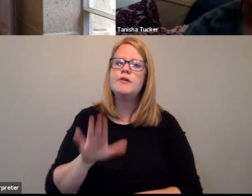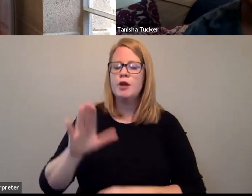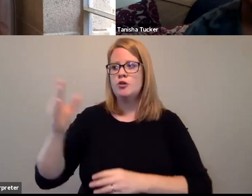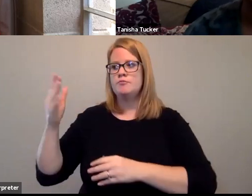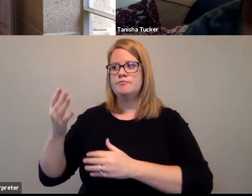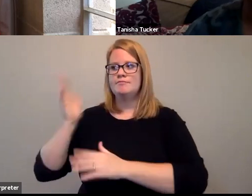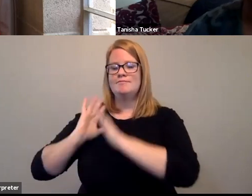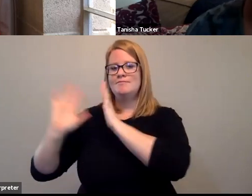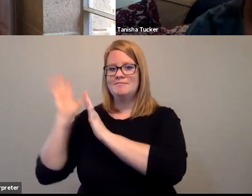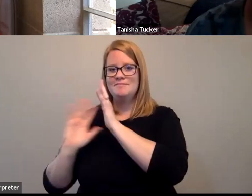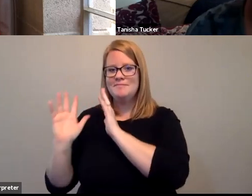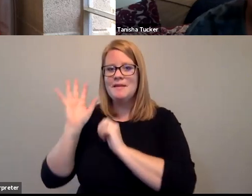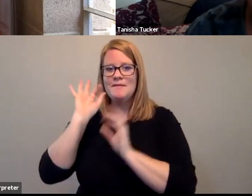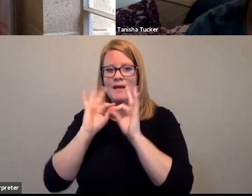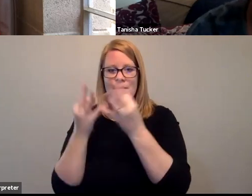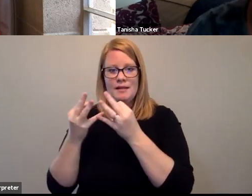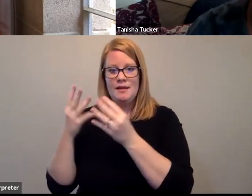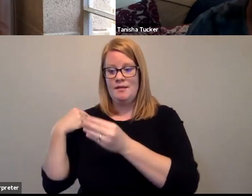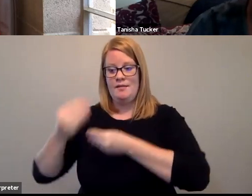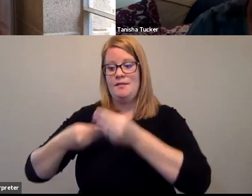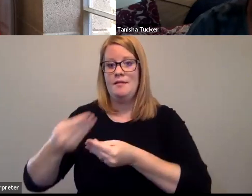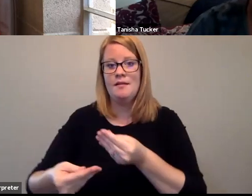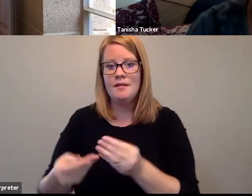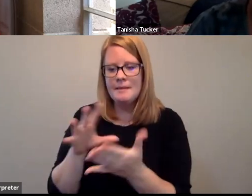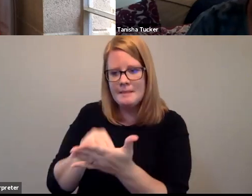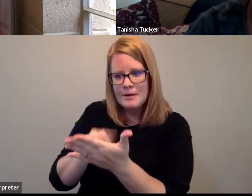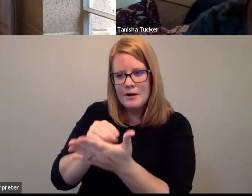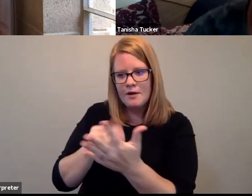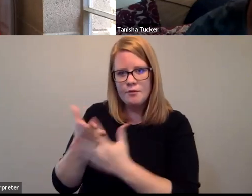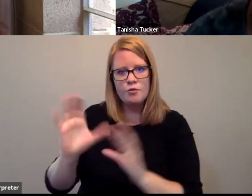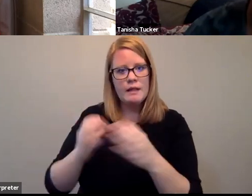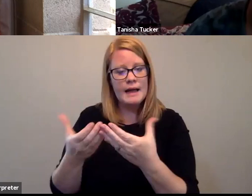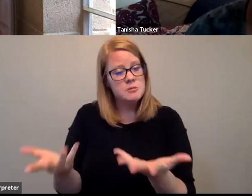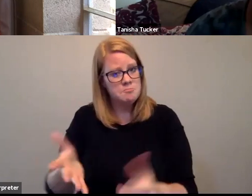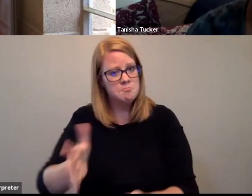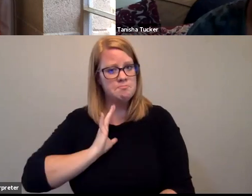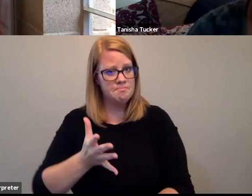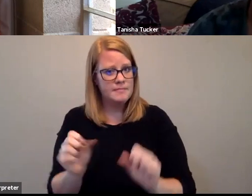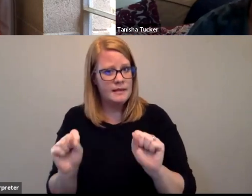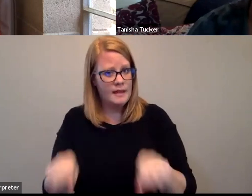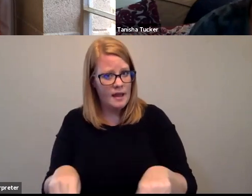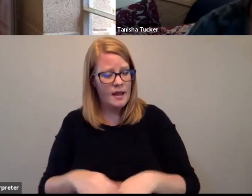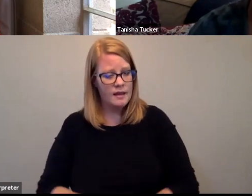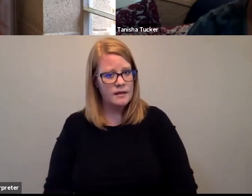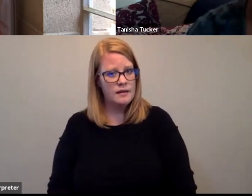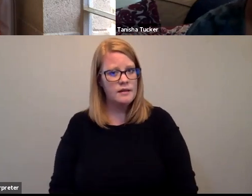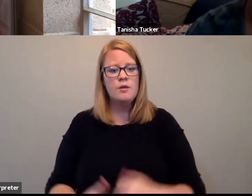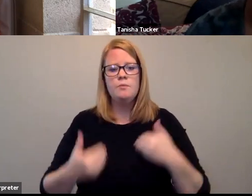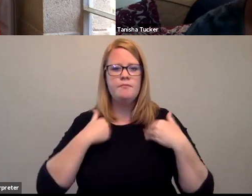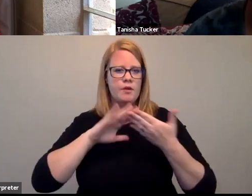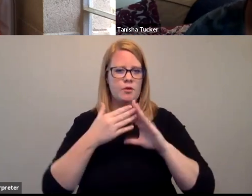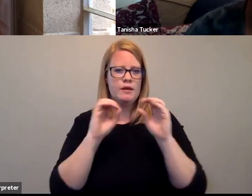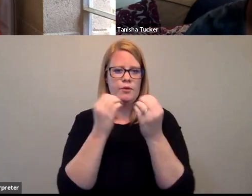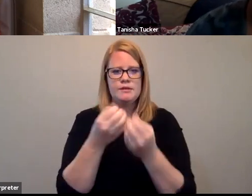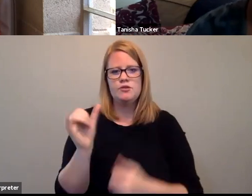way they have to go, they go through that way. But, luckily with a lot of the co-op organizations like TOCA, and